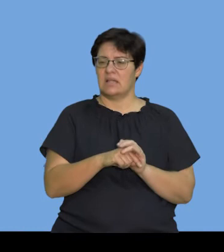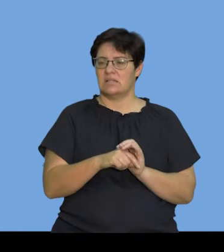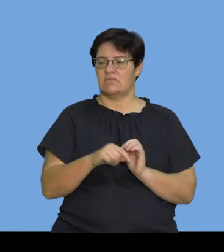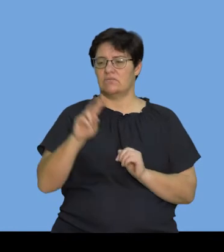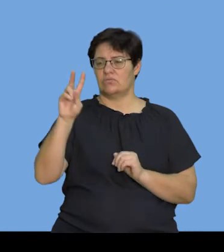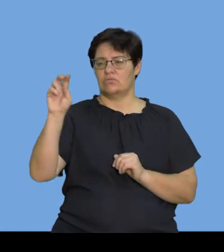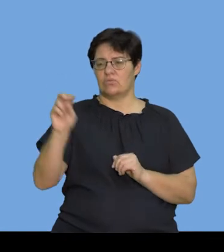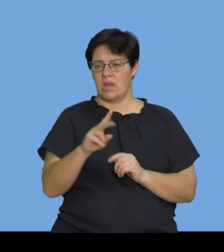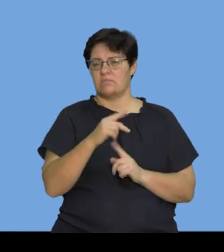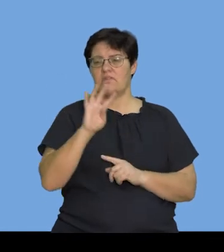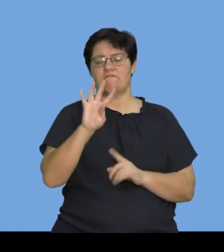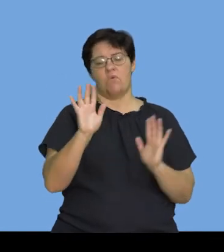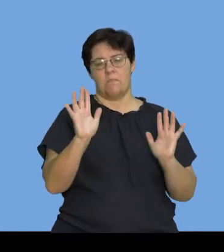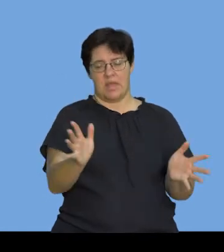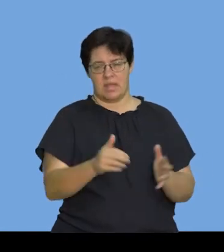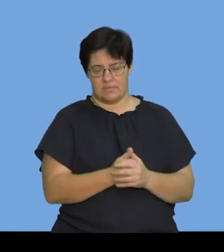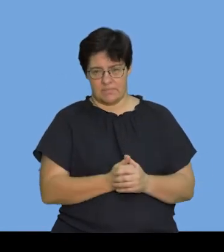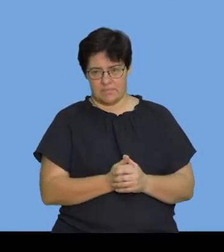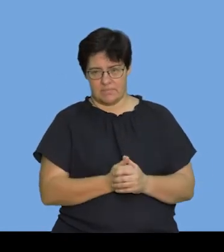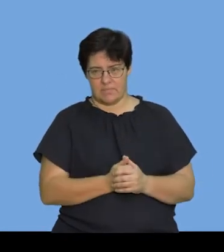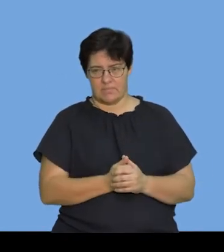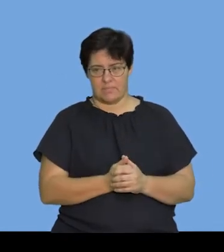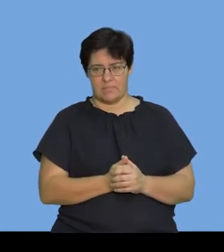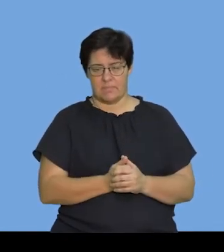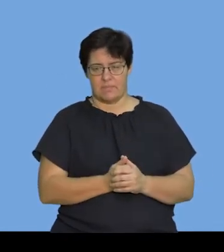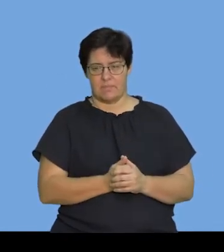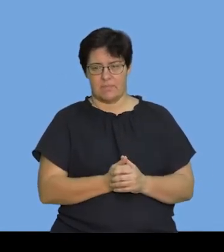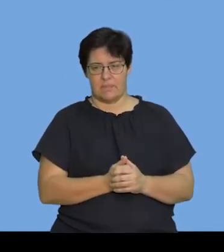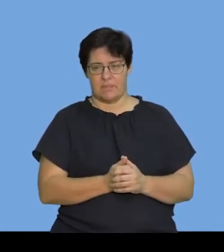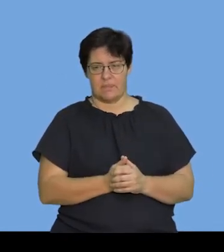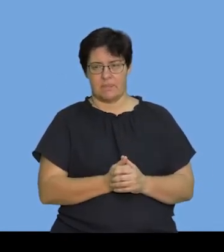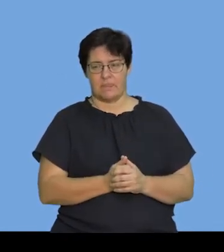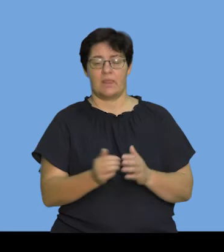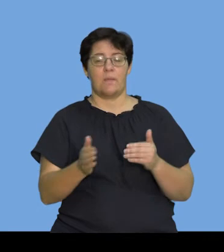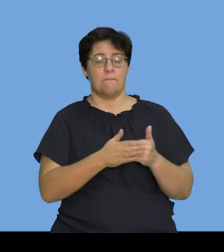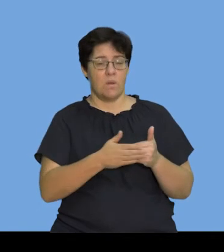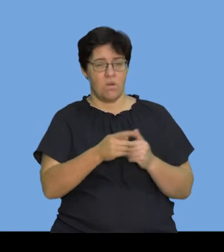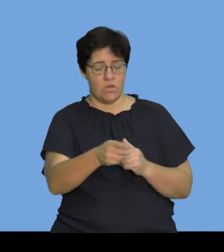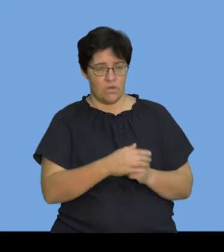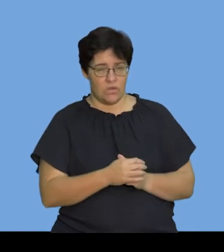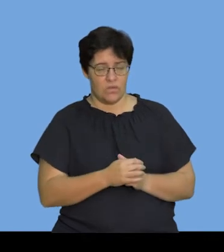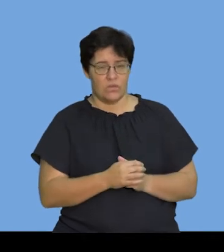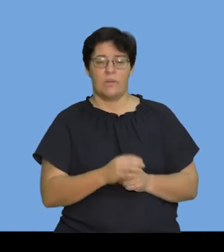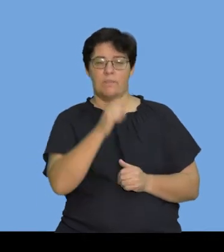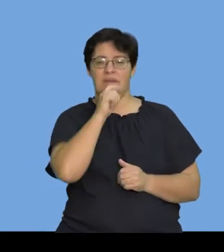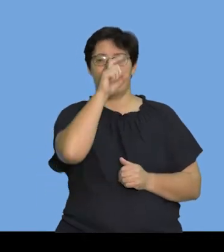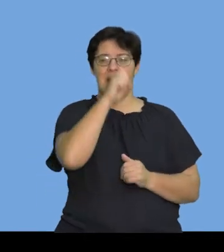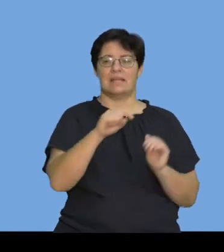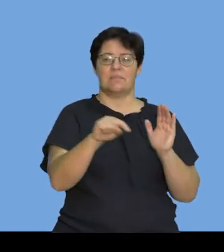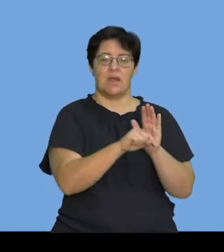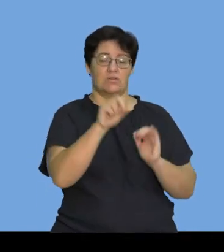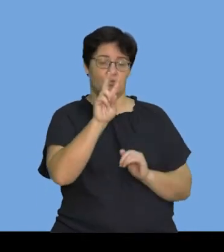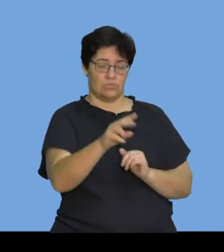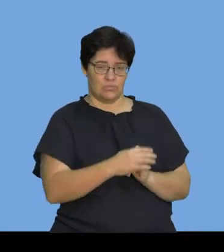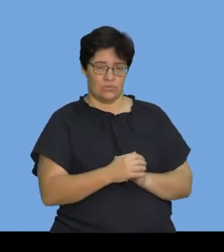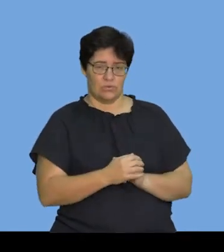already simplified it on the right. And then if you go further than this, it will then be x minus 2